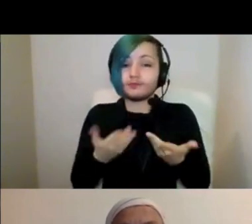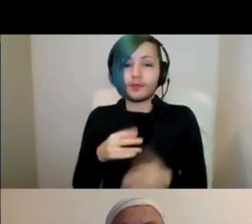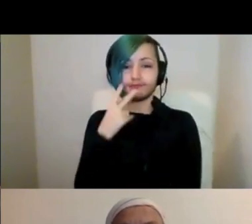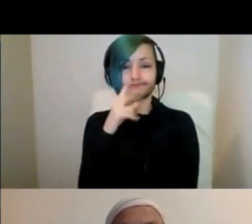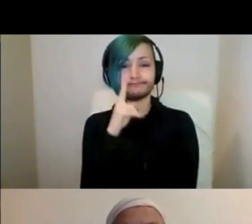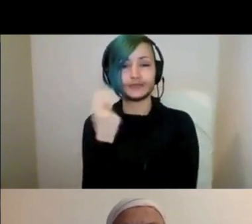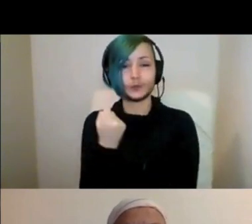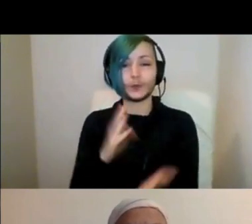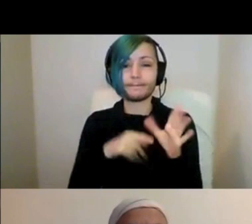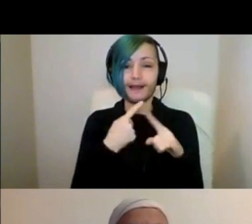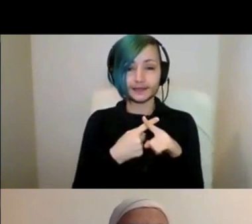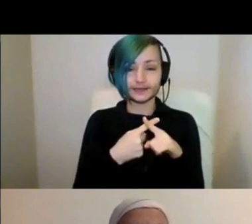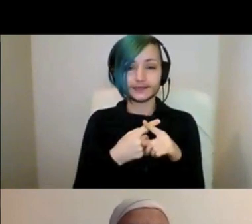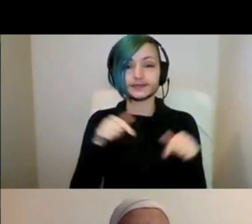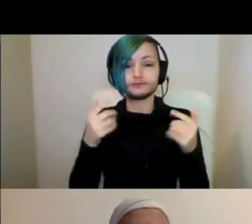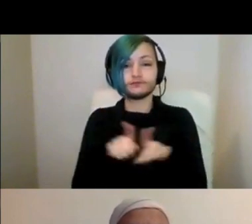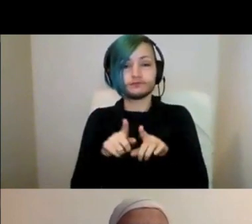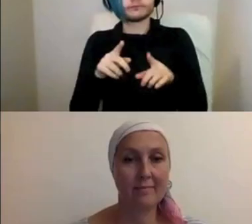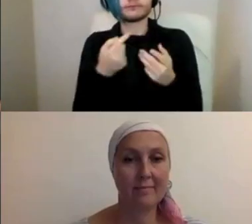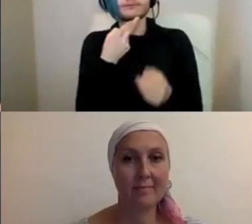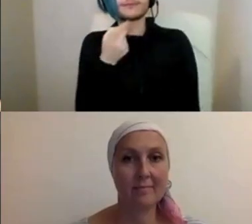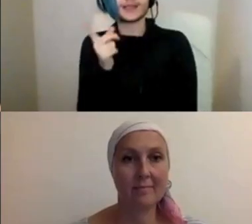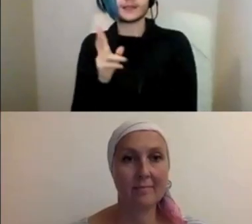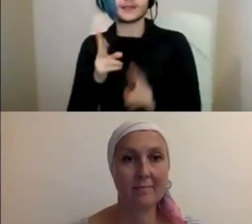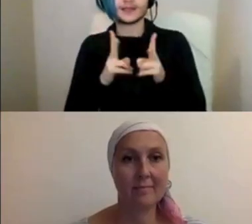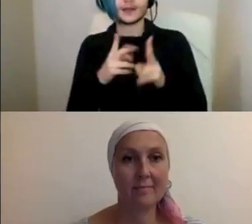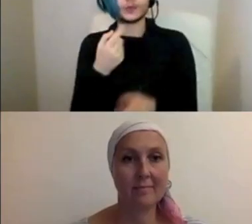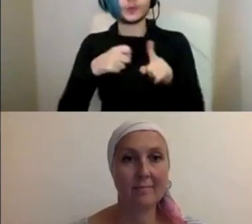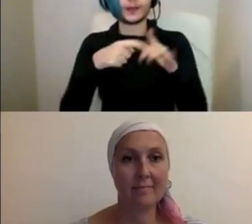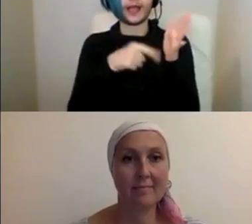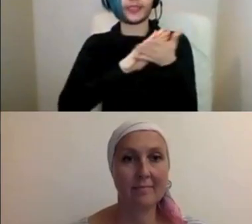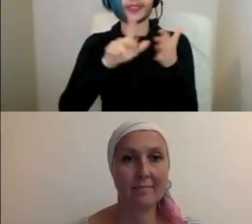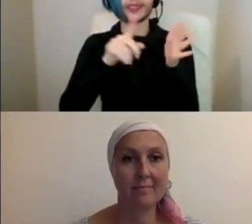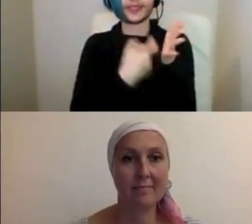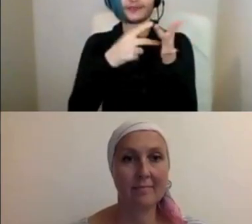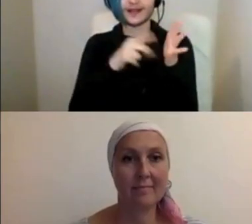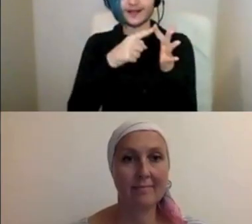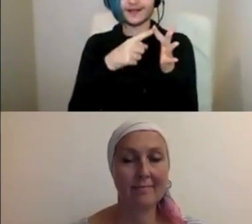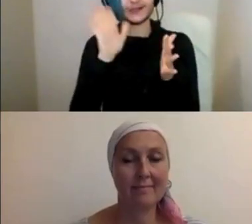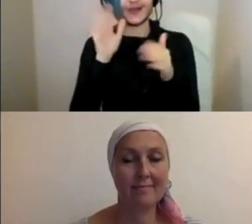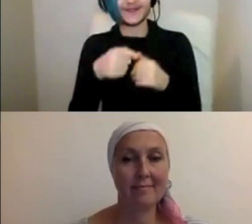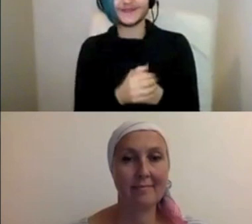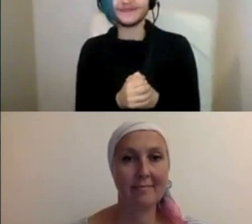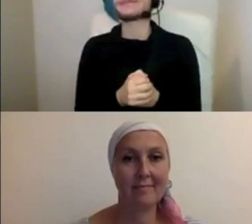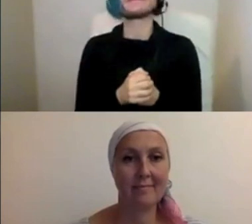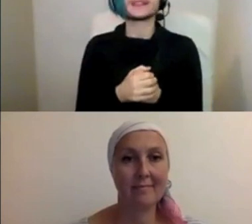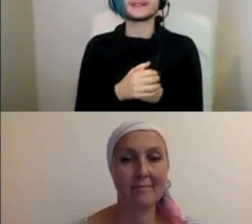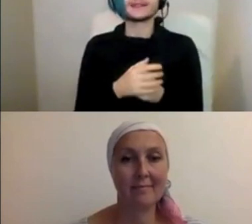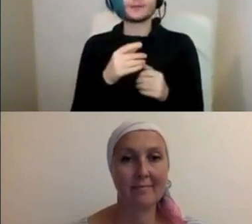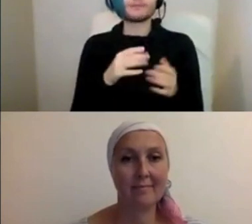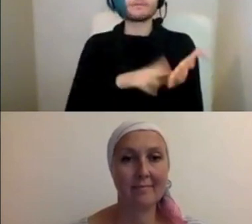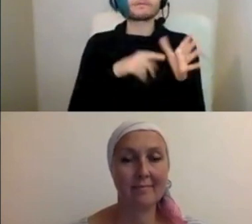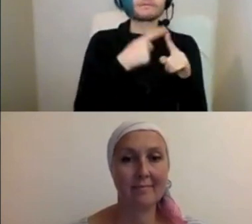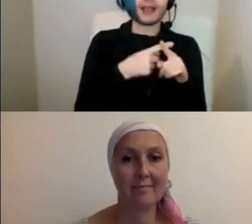see Max. We also have Catherine, Max and Catherine. Catherine's on the screen. Max and Catherine will be swapping throughout